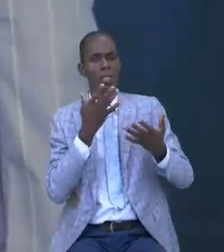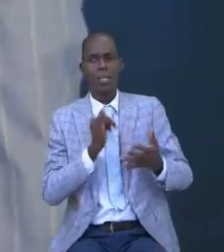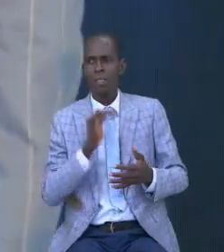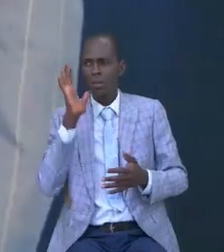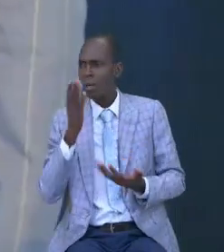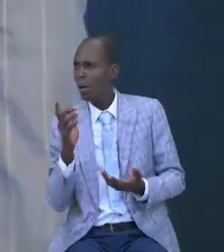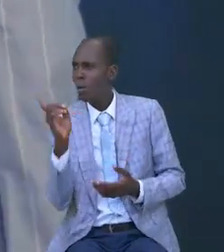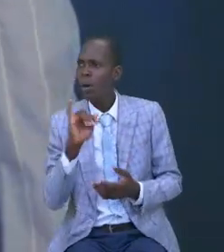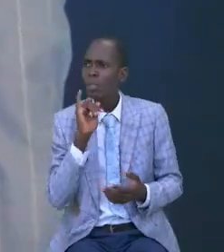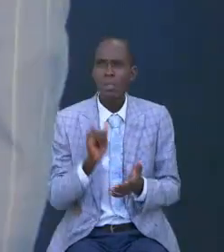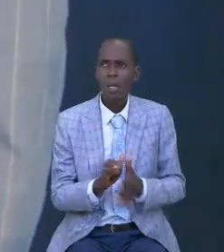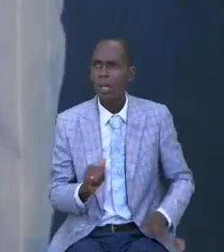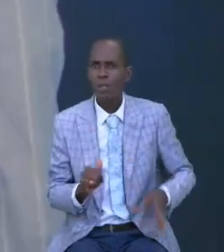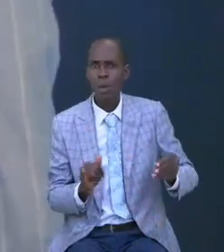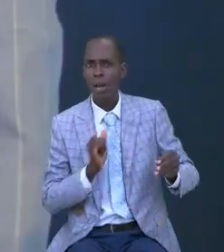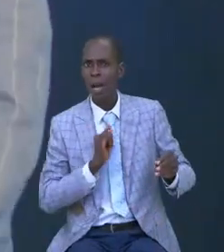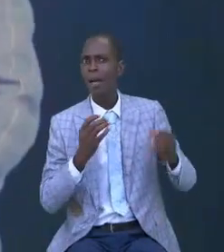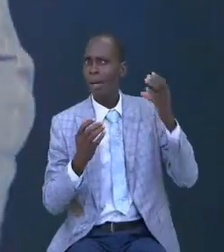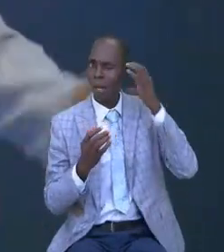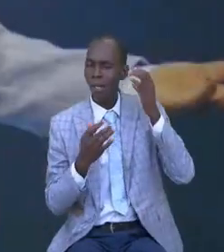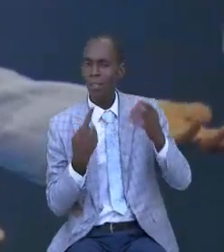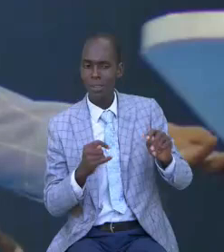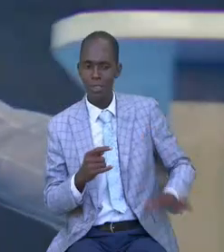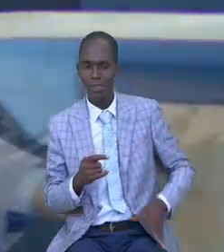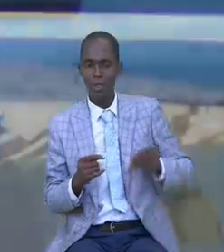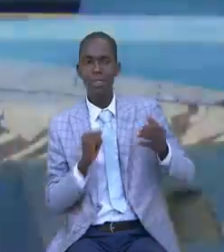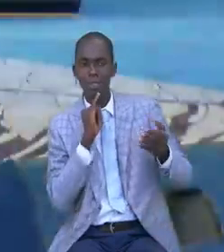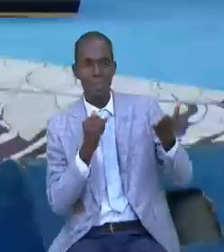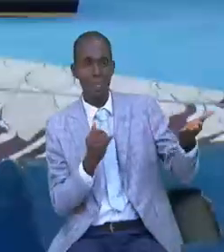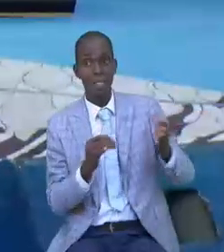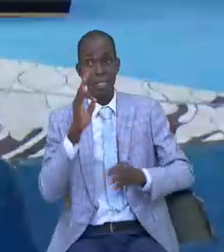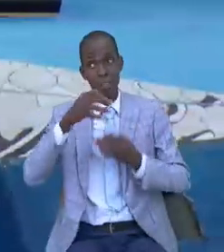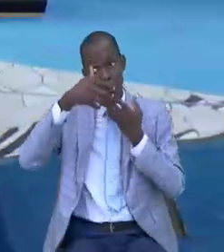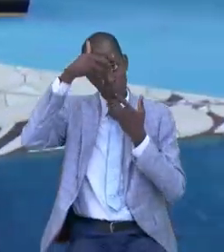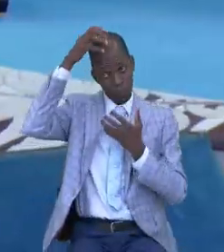the barking of the dog, I know the dog is there. If a lion is there,